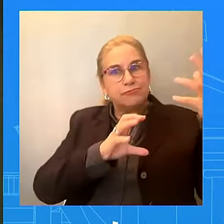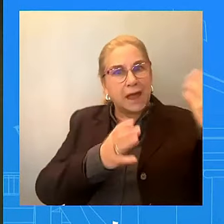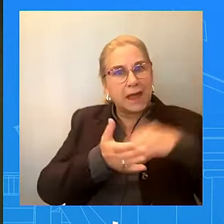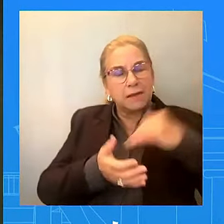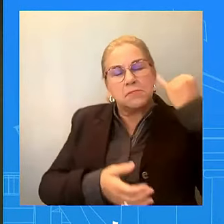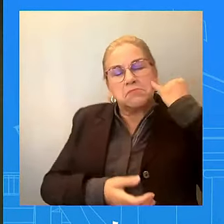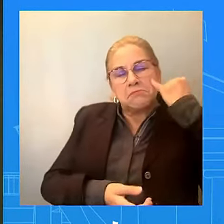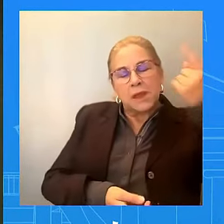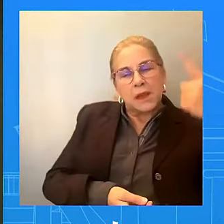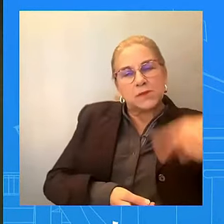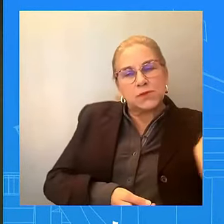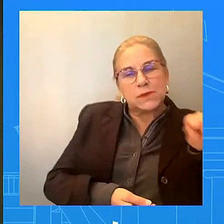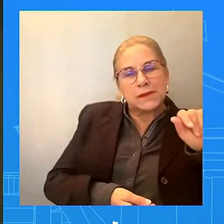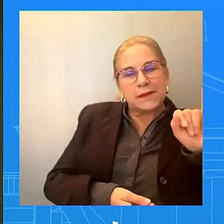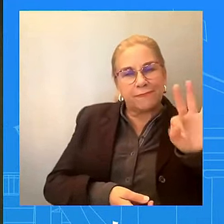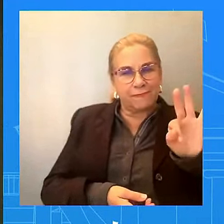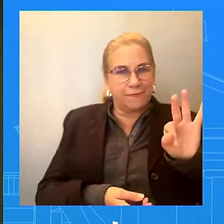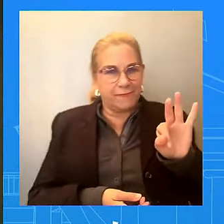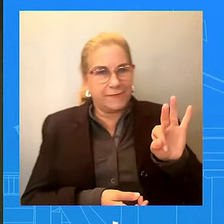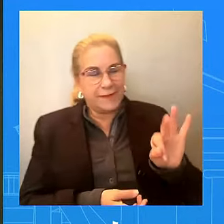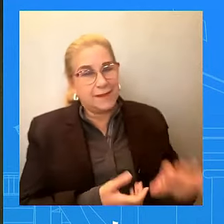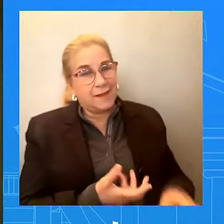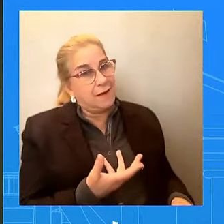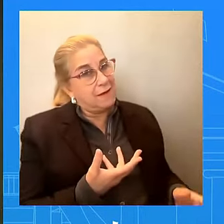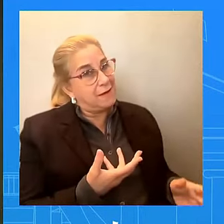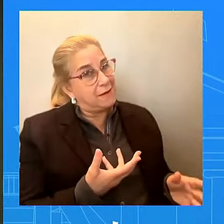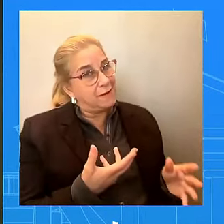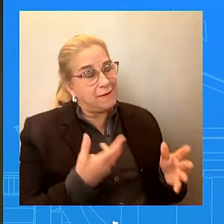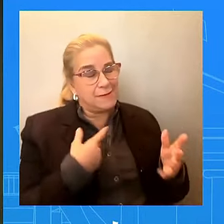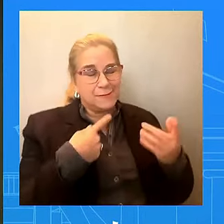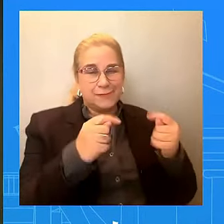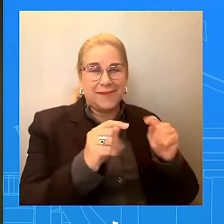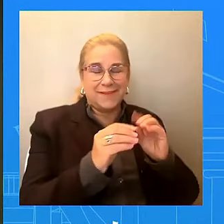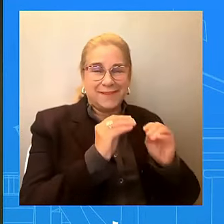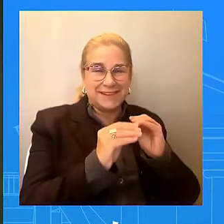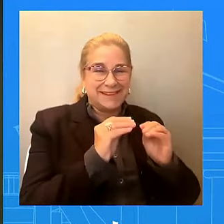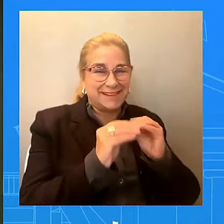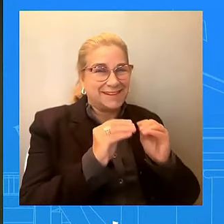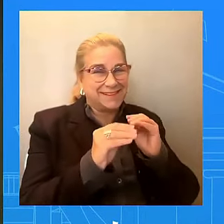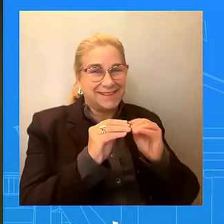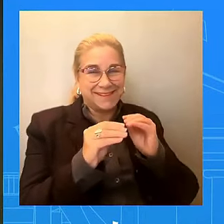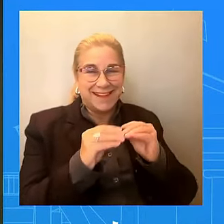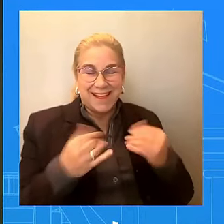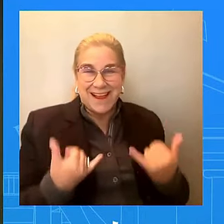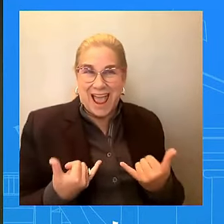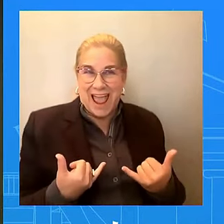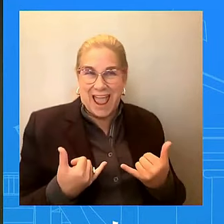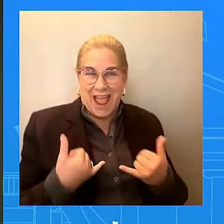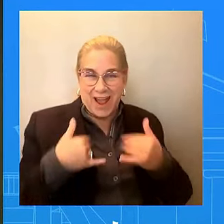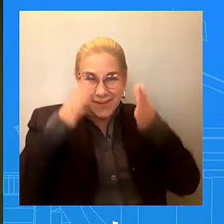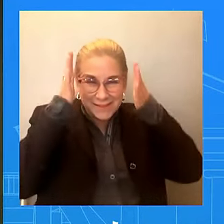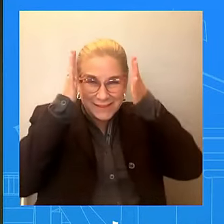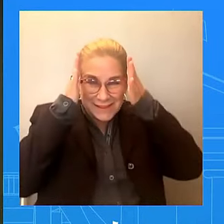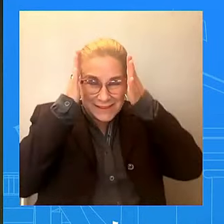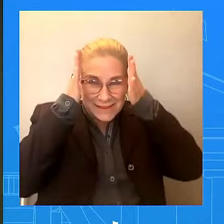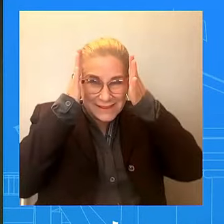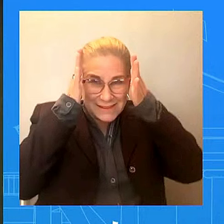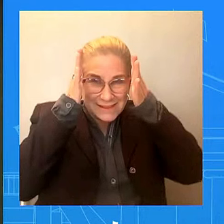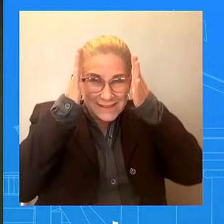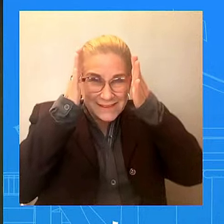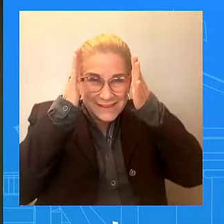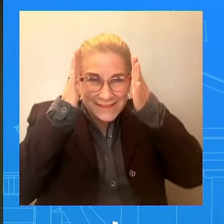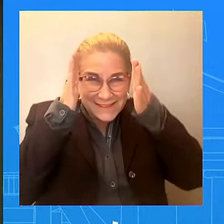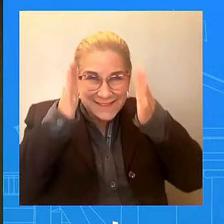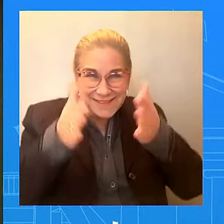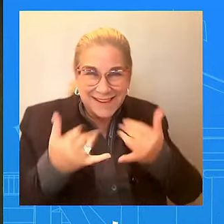do in disaster response. And so that is why I underscore the need for Congress to act swiftly upon its